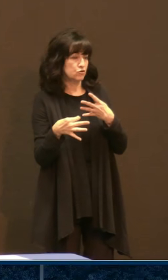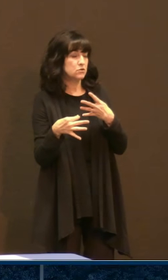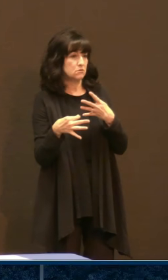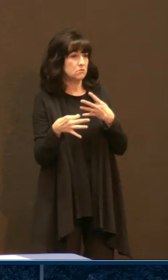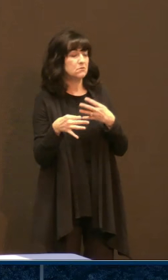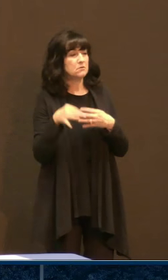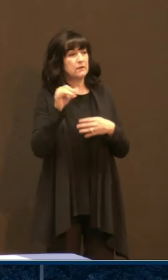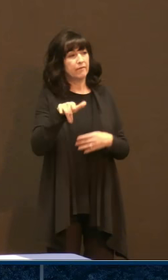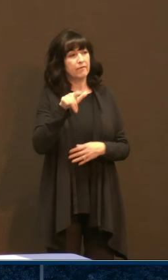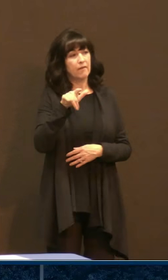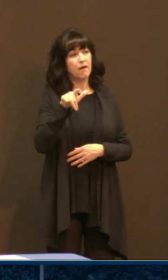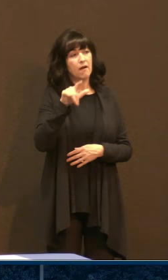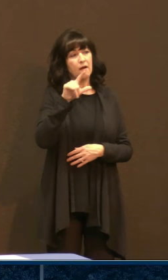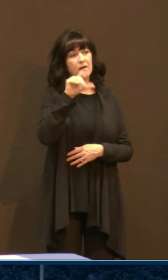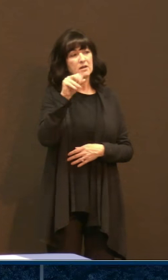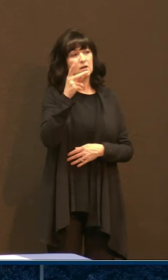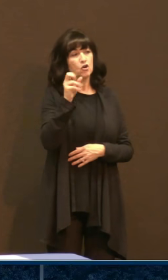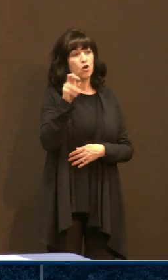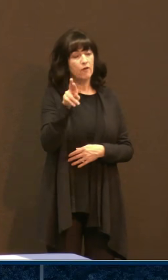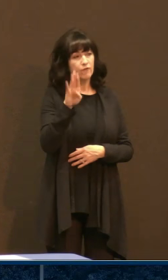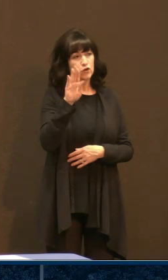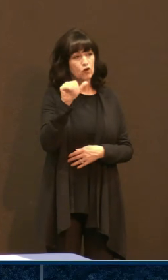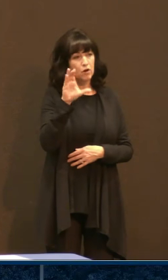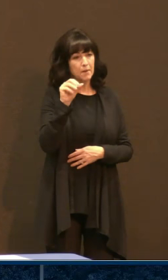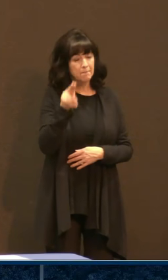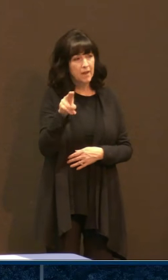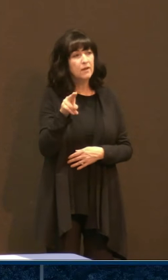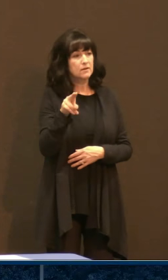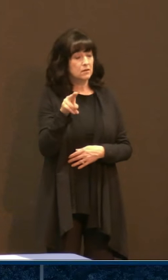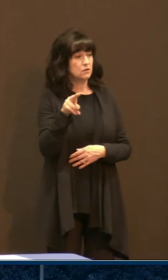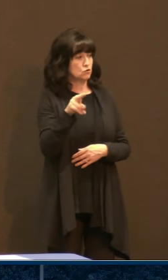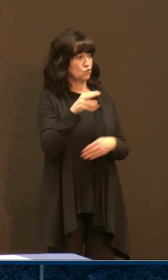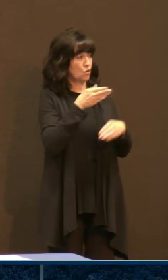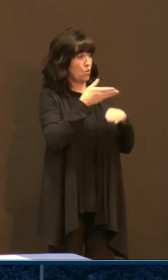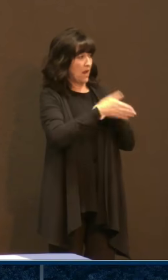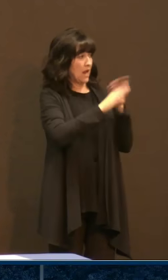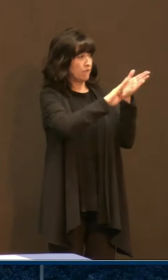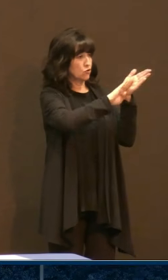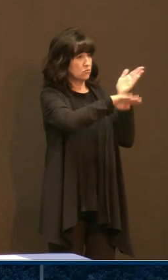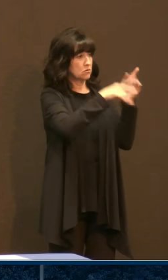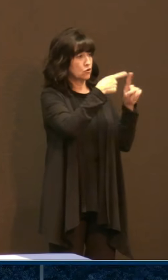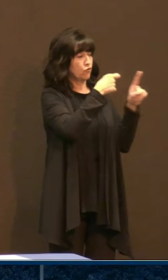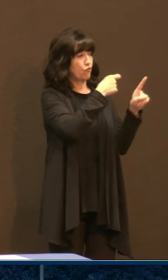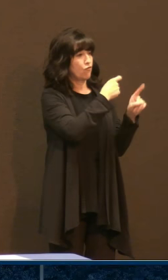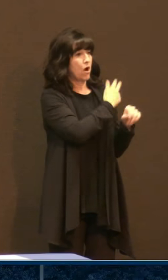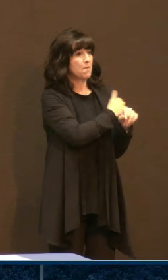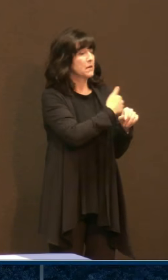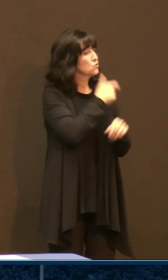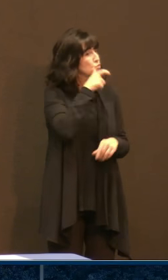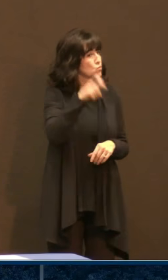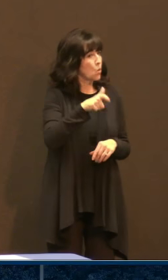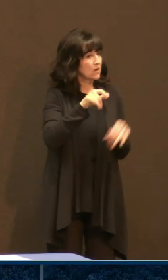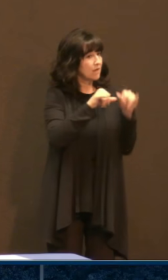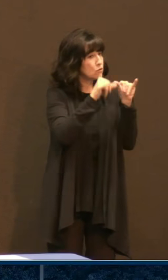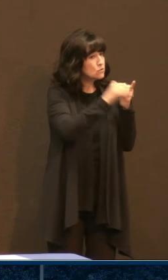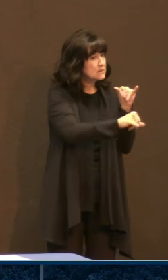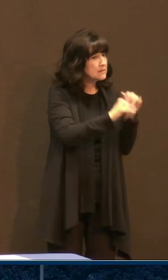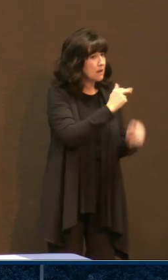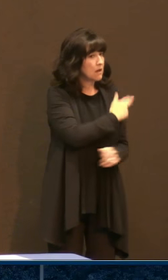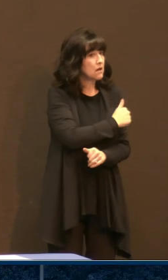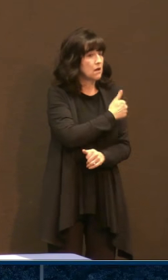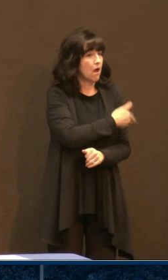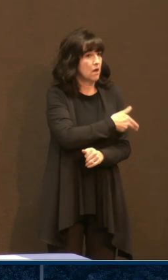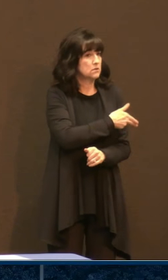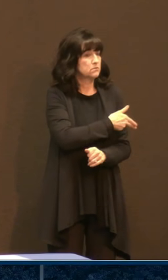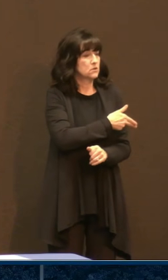Governor Bacon to take some of those patients because they don't need hospitalization anymore. And so